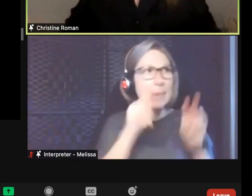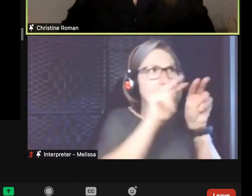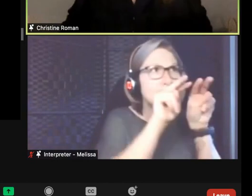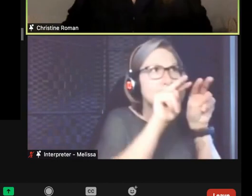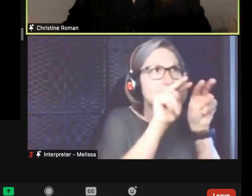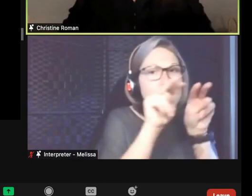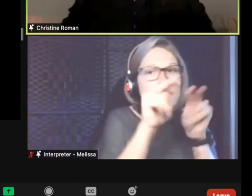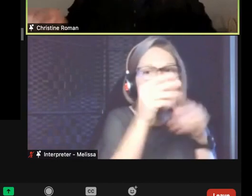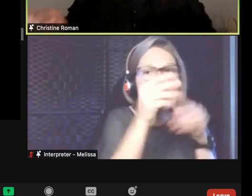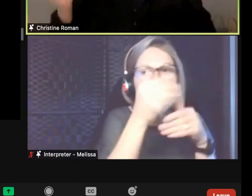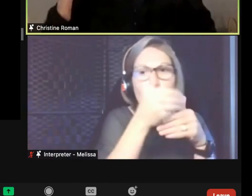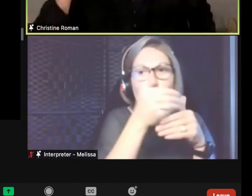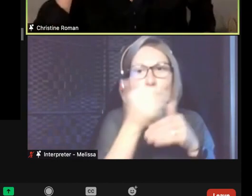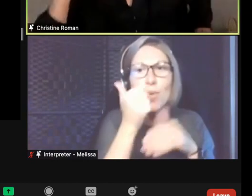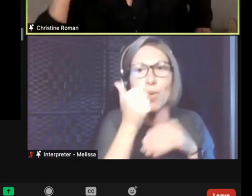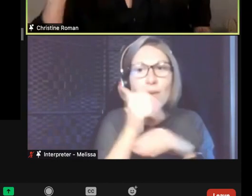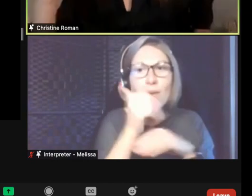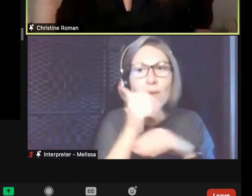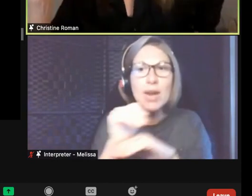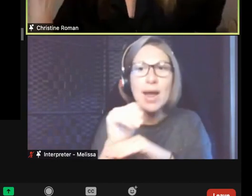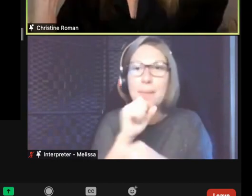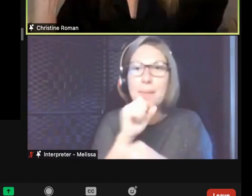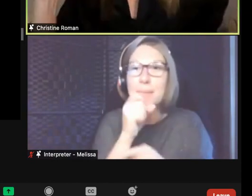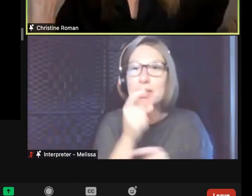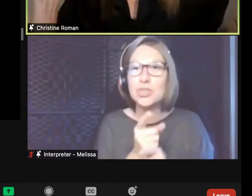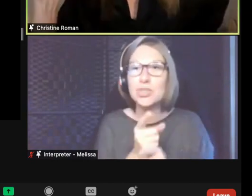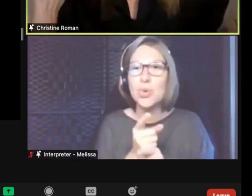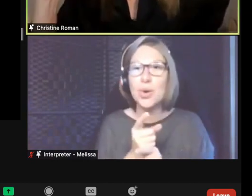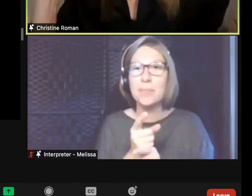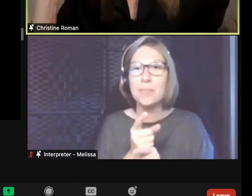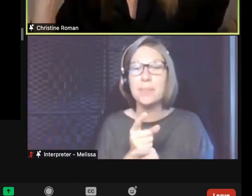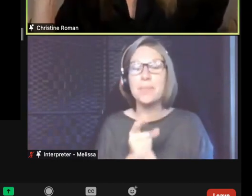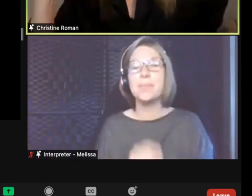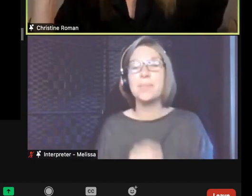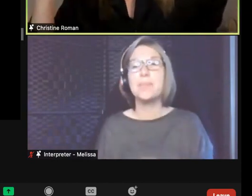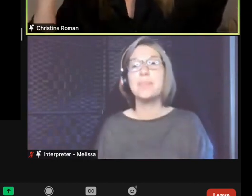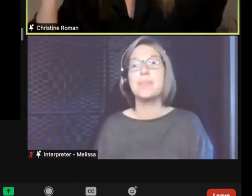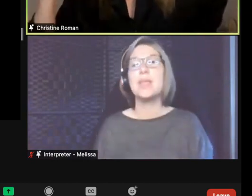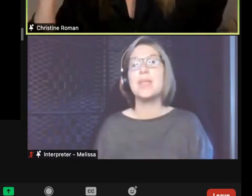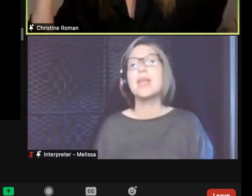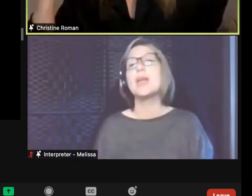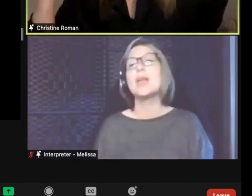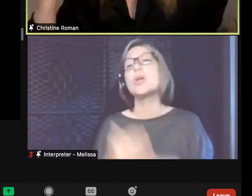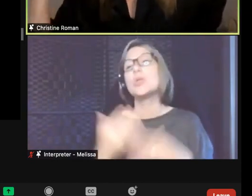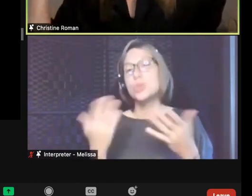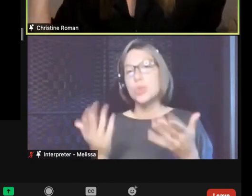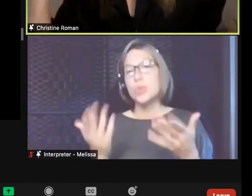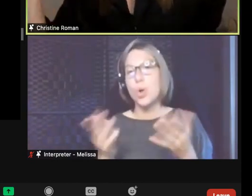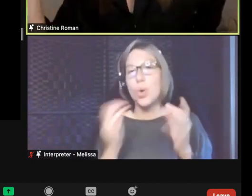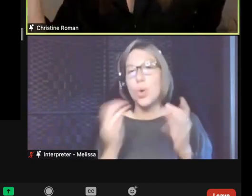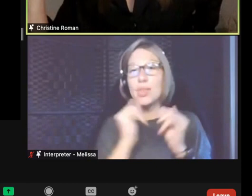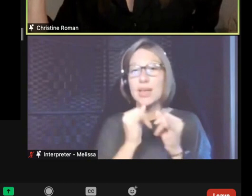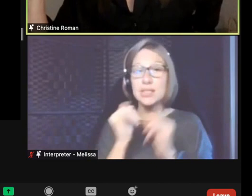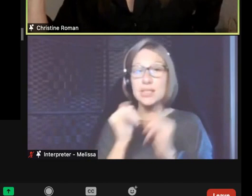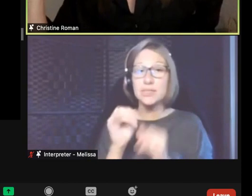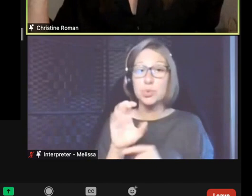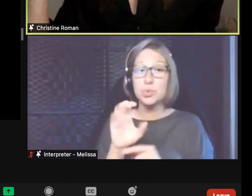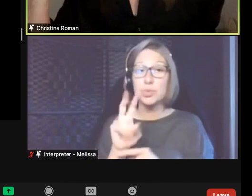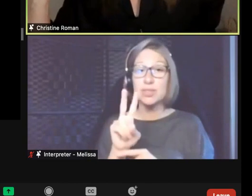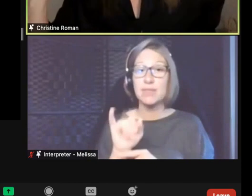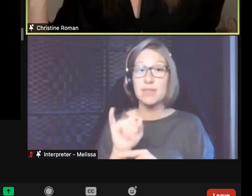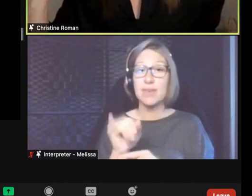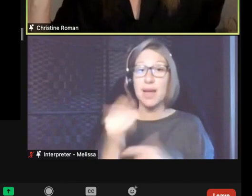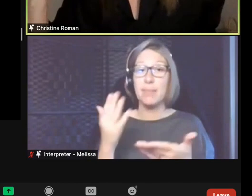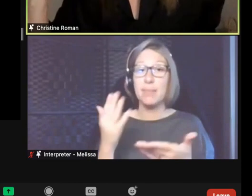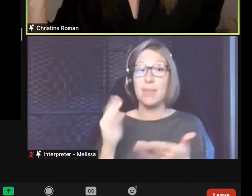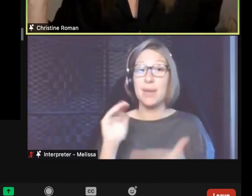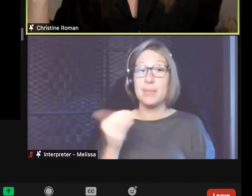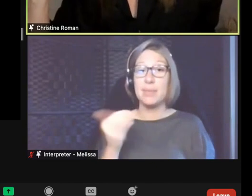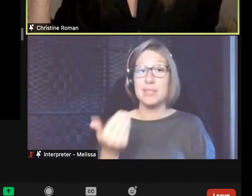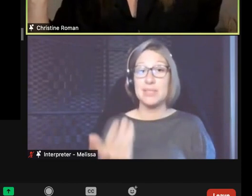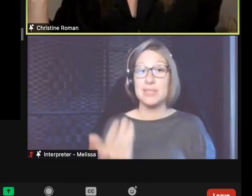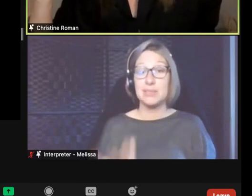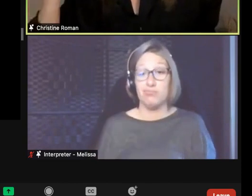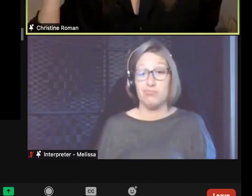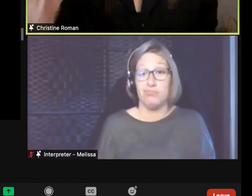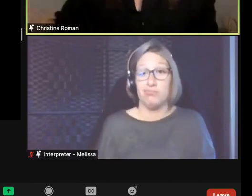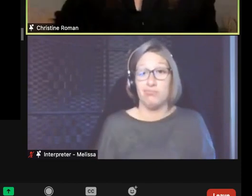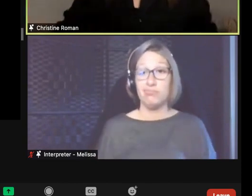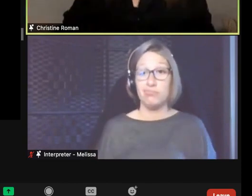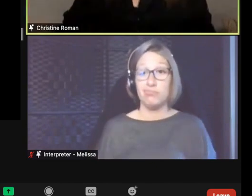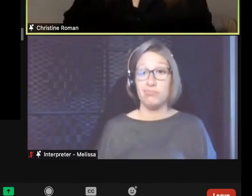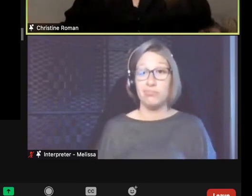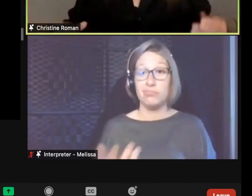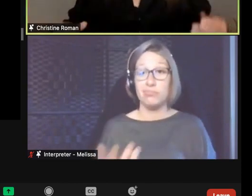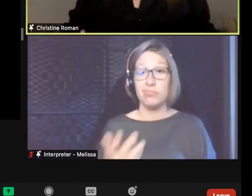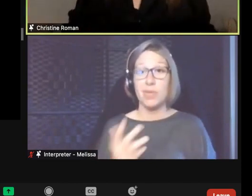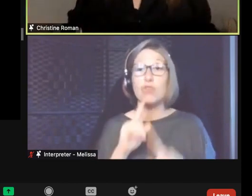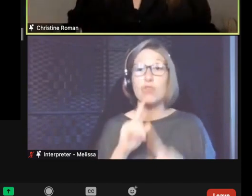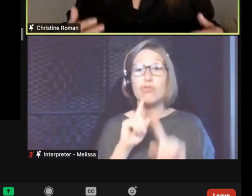to make sure. So the individual CVI may seem unaffected by emotional reactions of adults and peers,